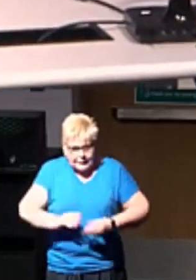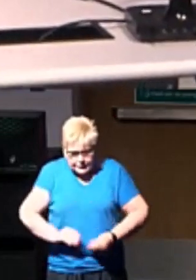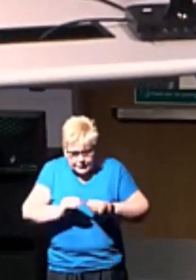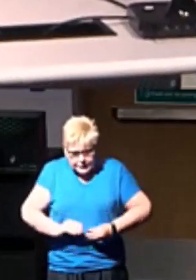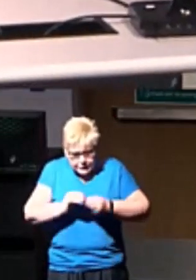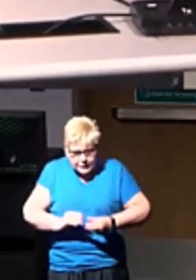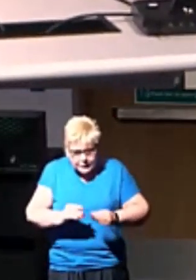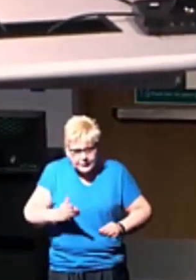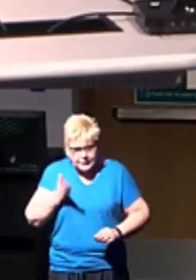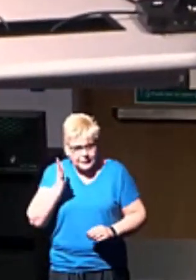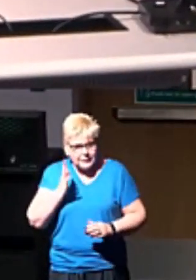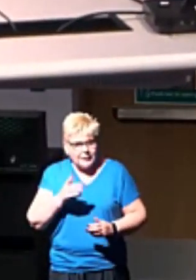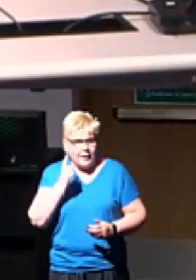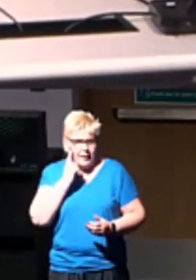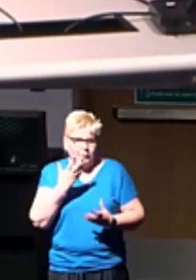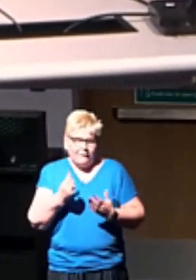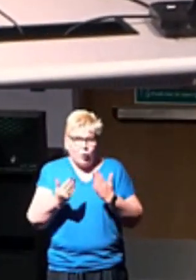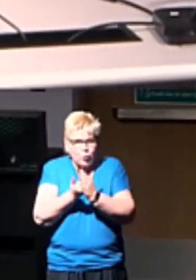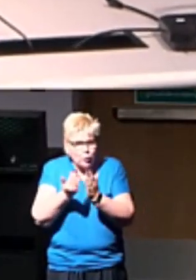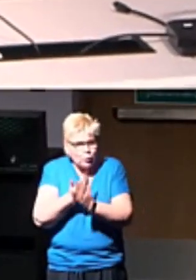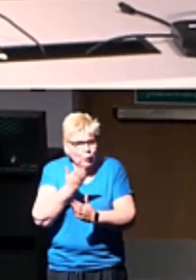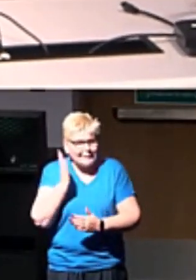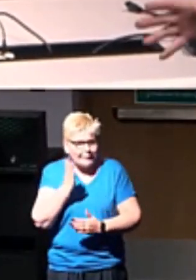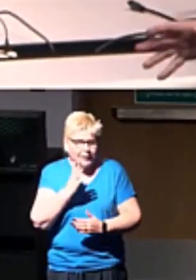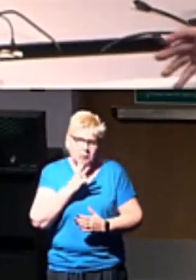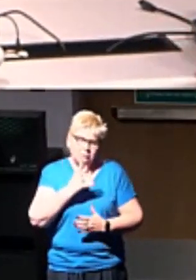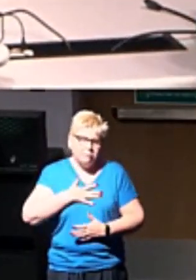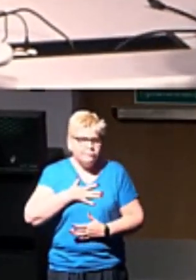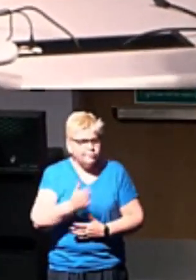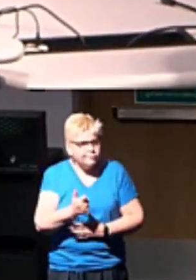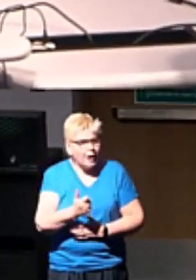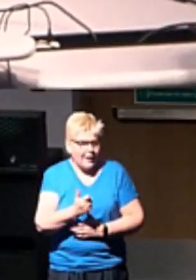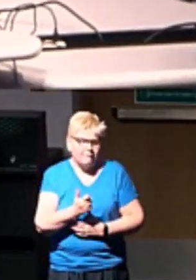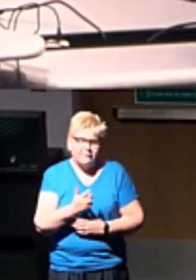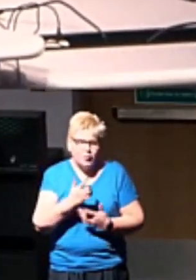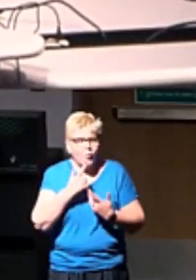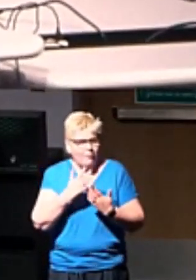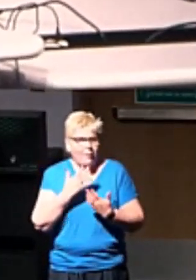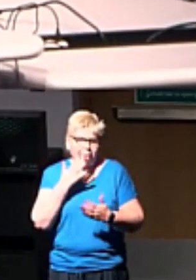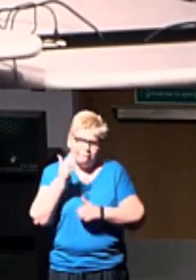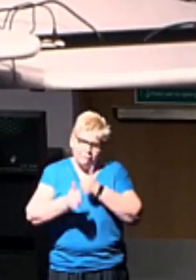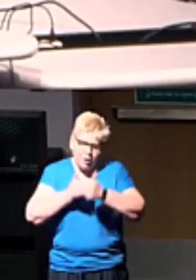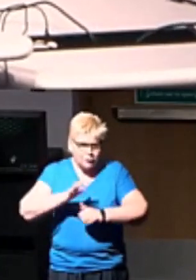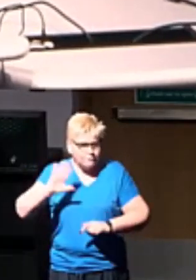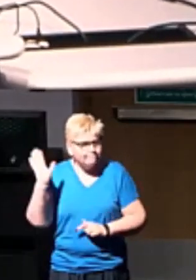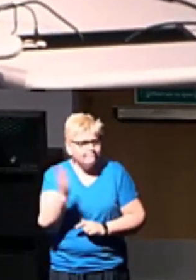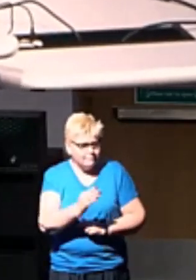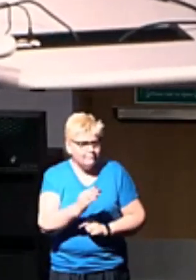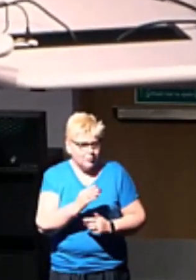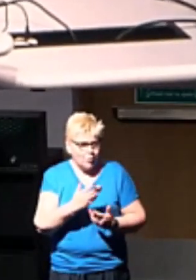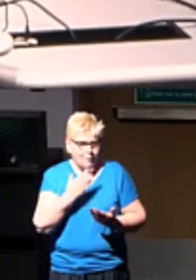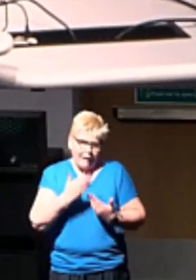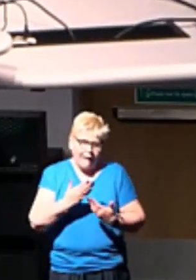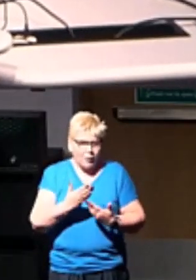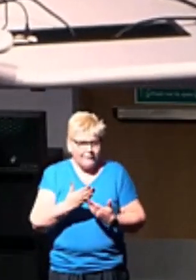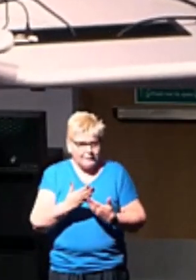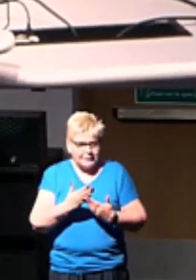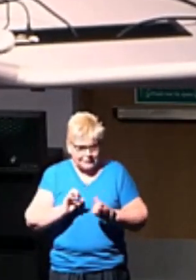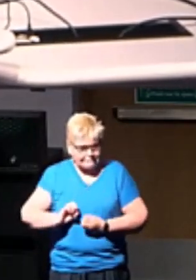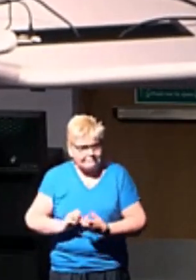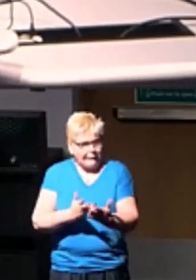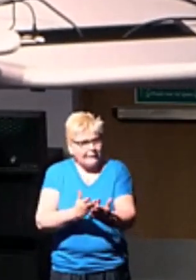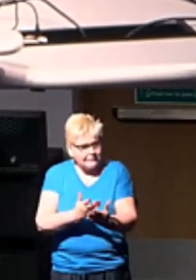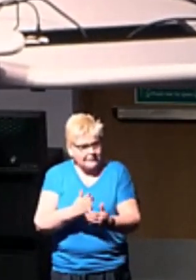actually deliver it. I think we had a whole bunch of new speakers. A massive thank you to all of you guys that went out there and actually put it on the line and